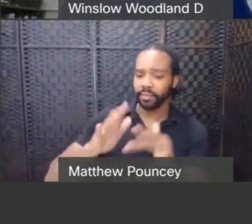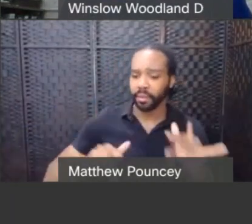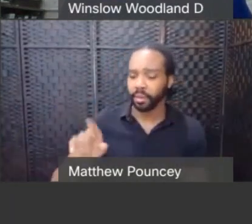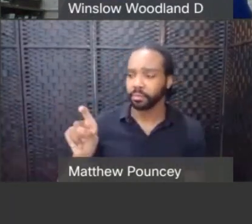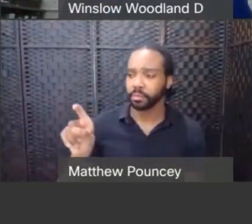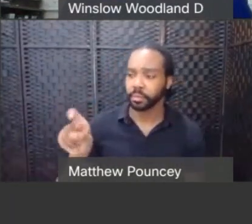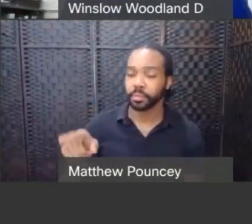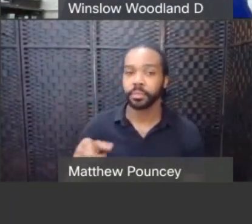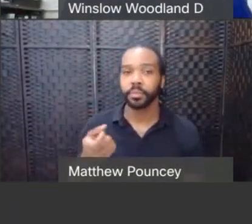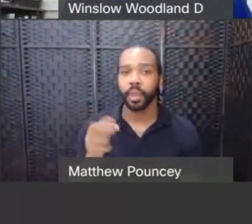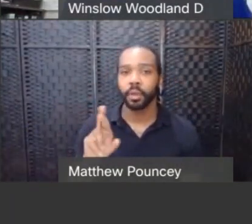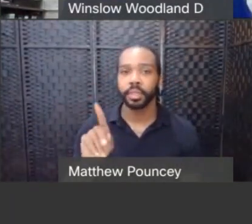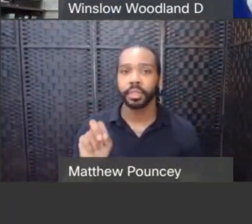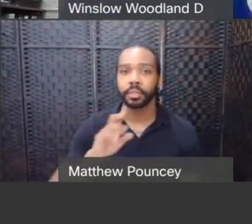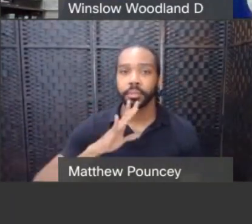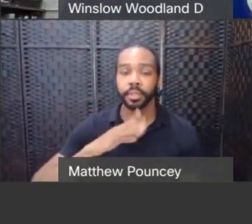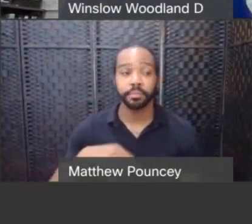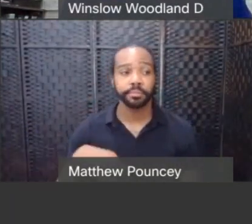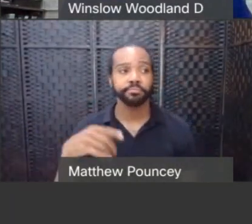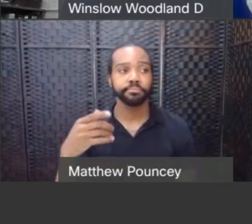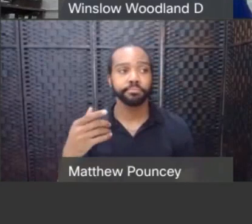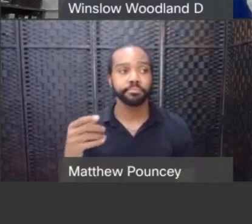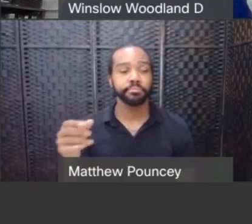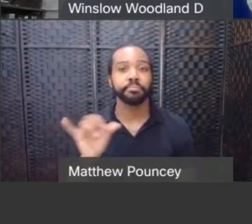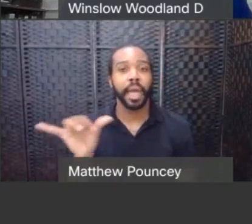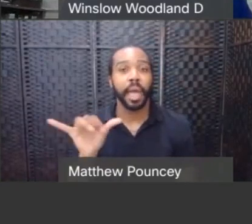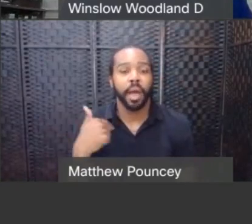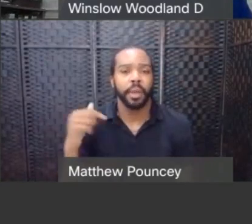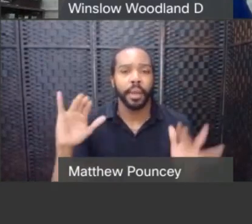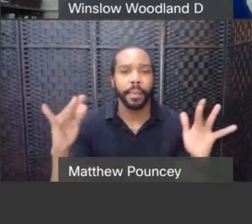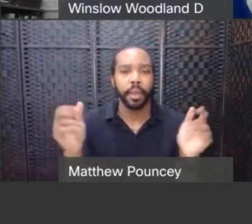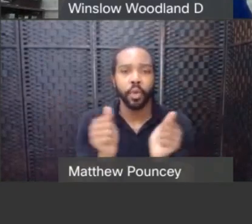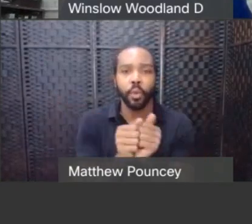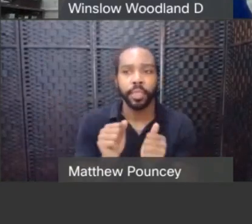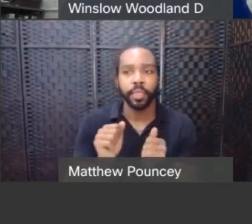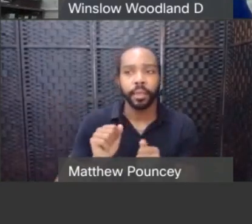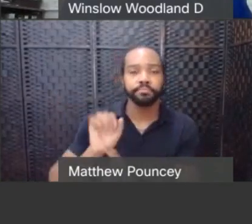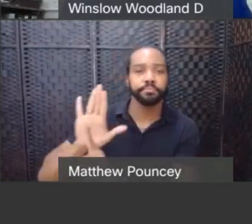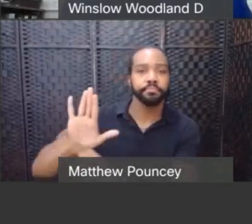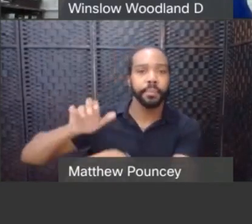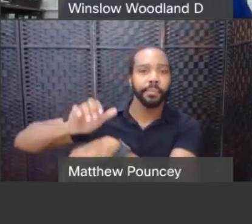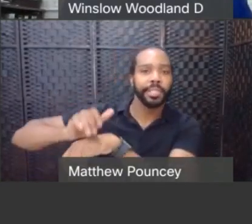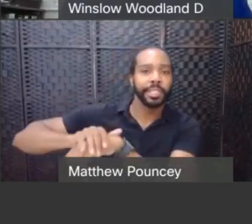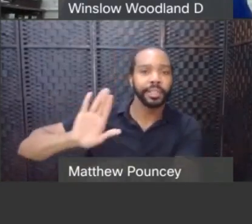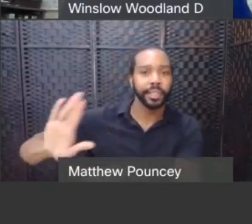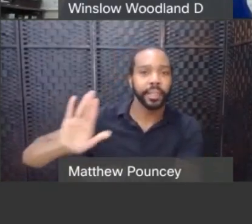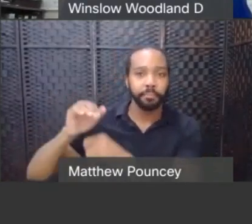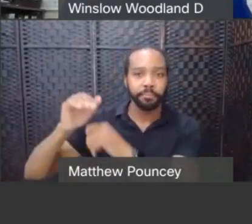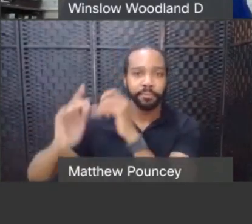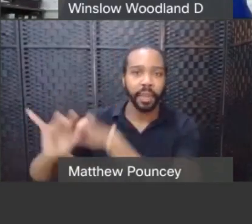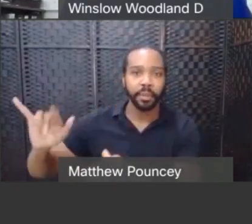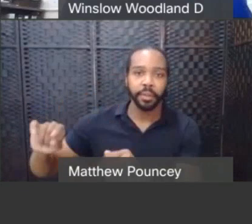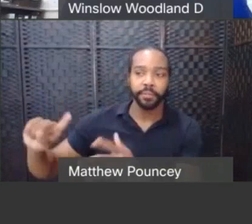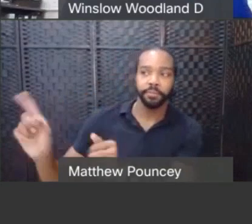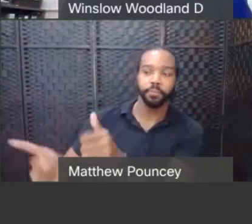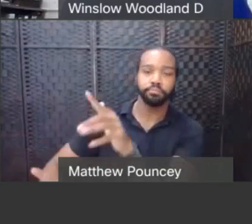So similar to I'm going to compare it now to the British variant. Remember when the British variant first came out,